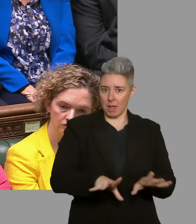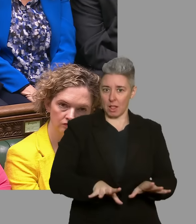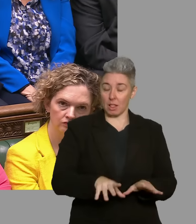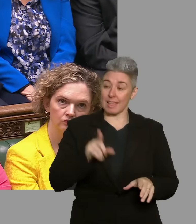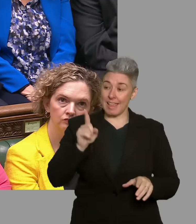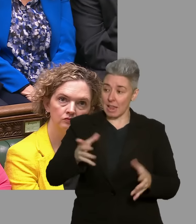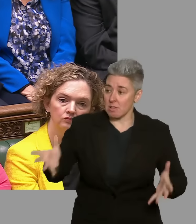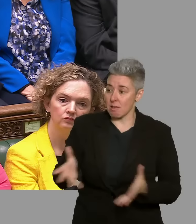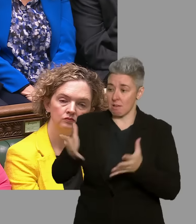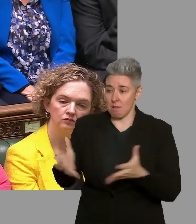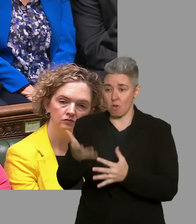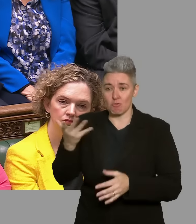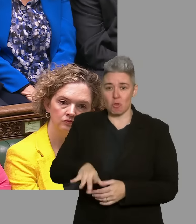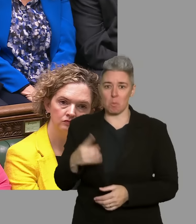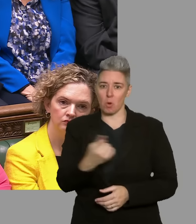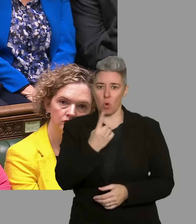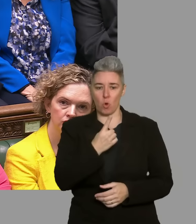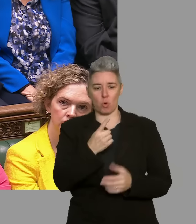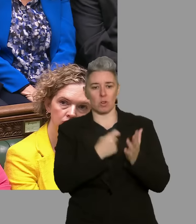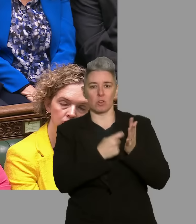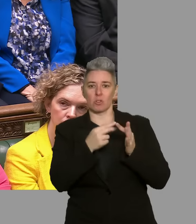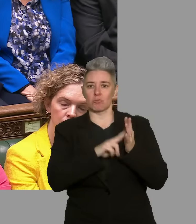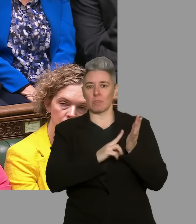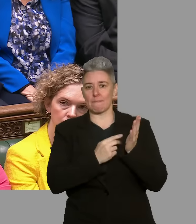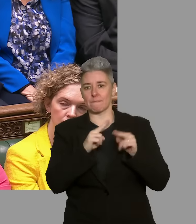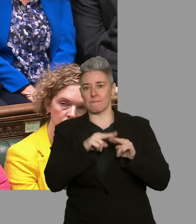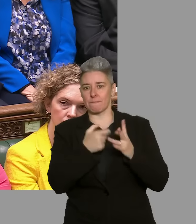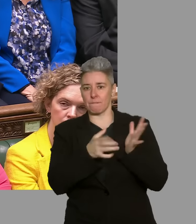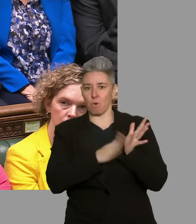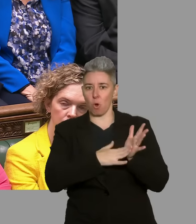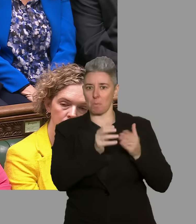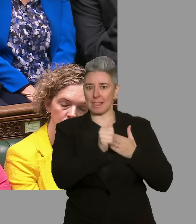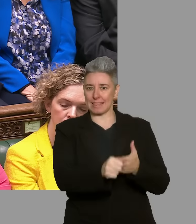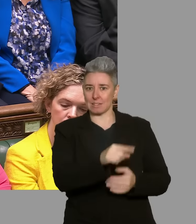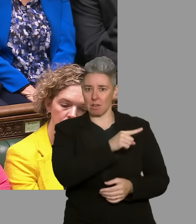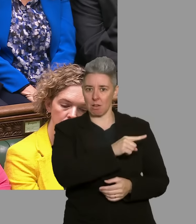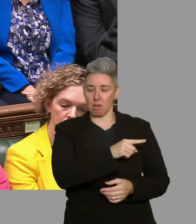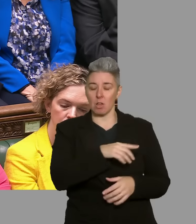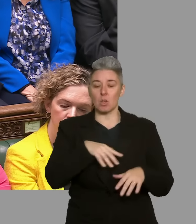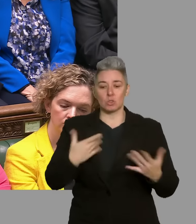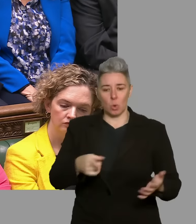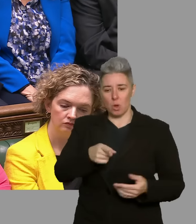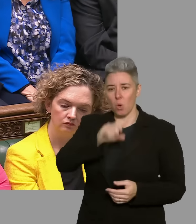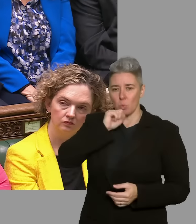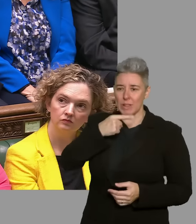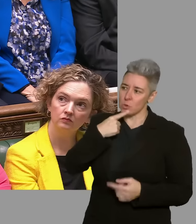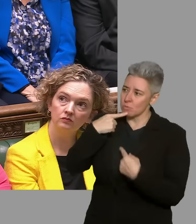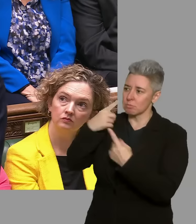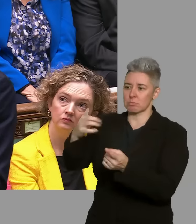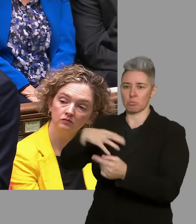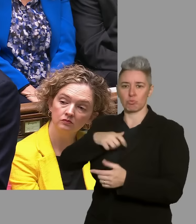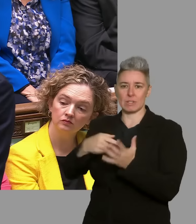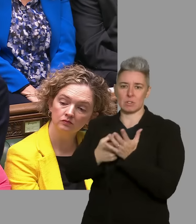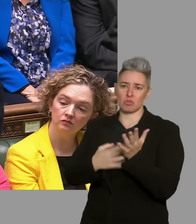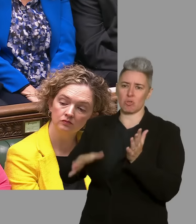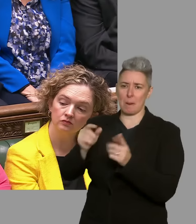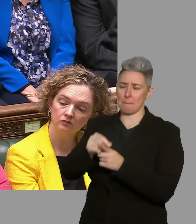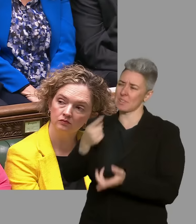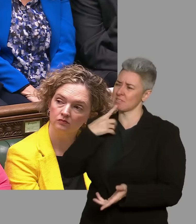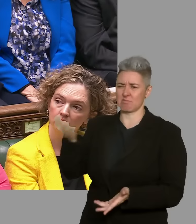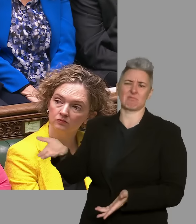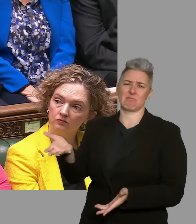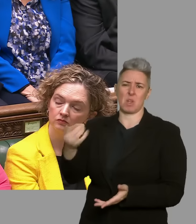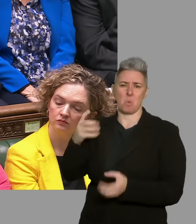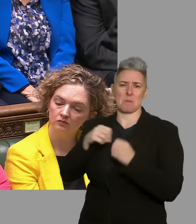Trump to drop his demand for $1 billion settlement from the BBC? And will he guarantee that